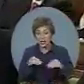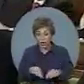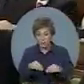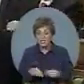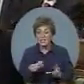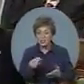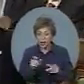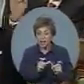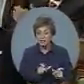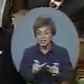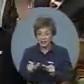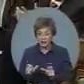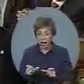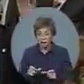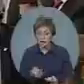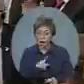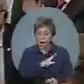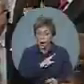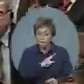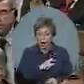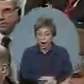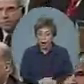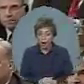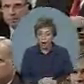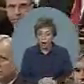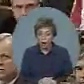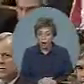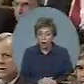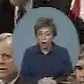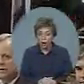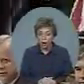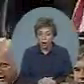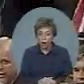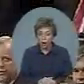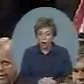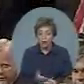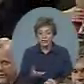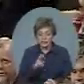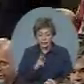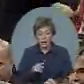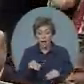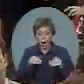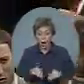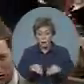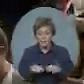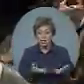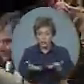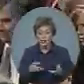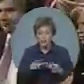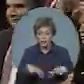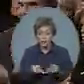uniform for over 30 years. The only thing he's left is an army of carpetbaggers and fundraisers.